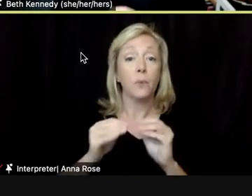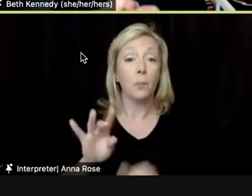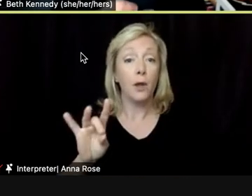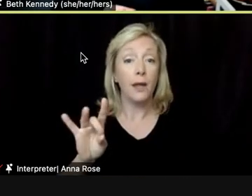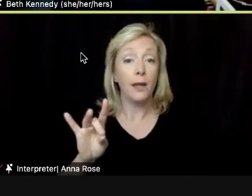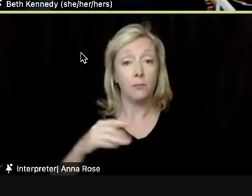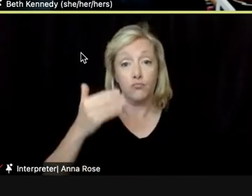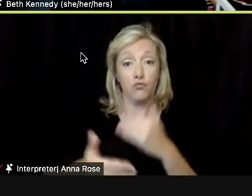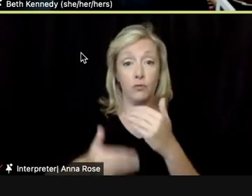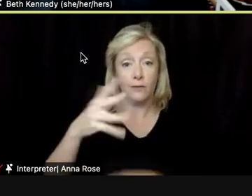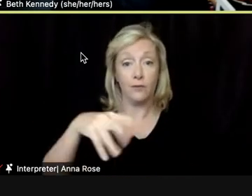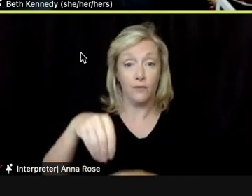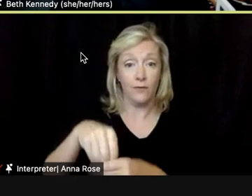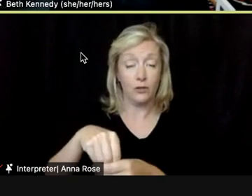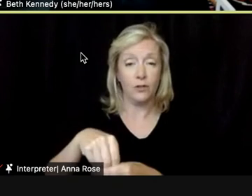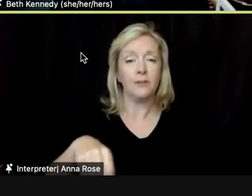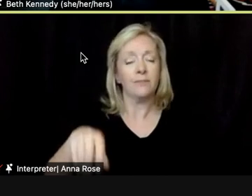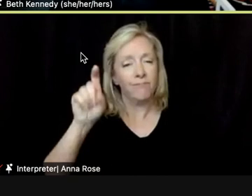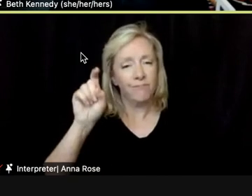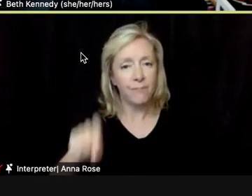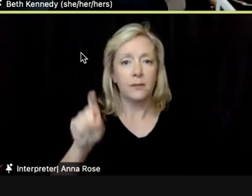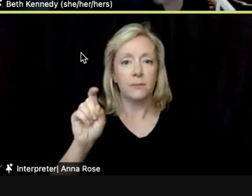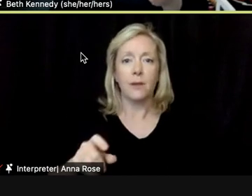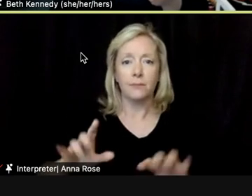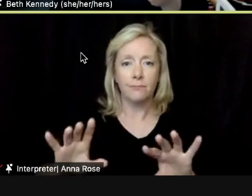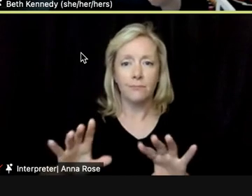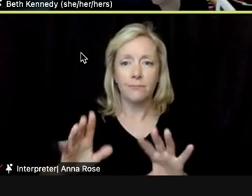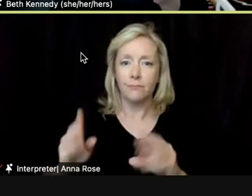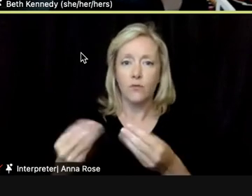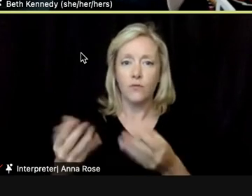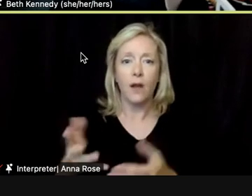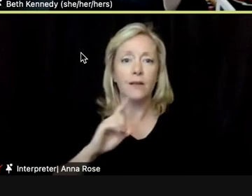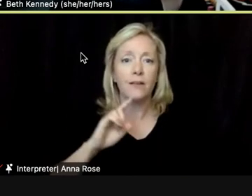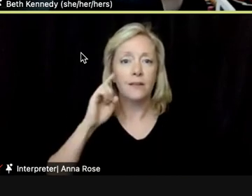always provide the person who's deafblind with